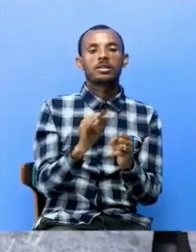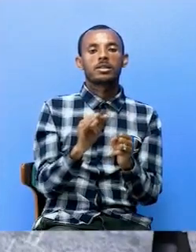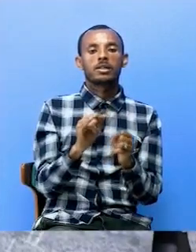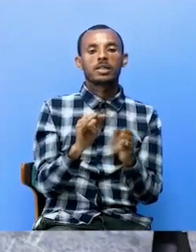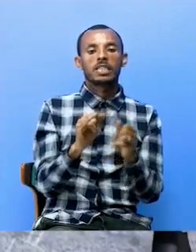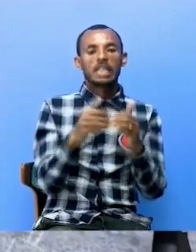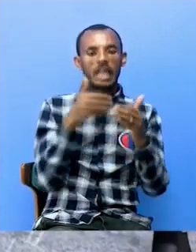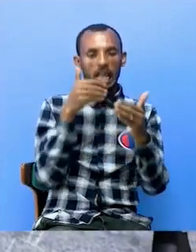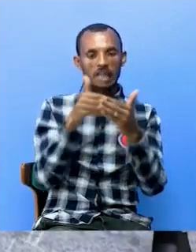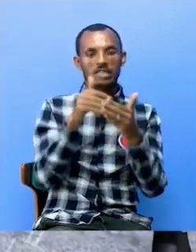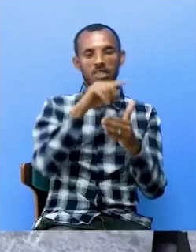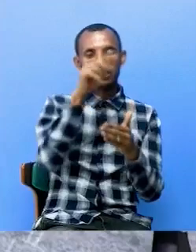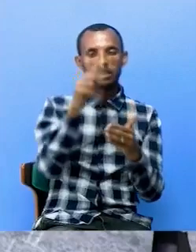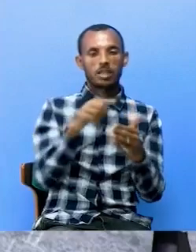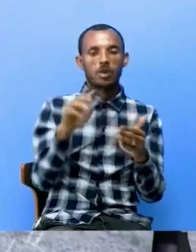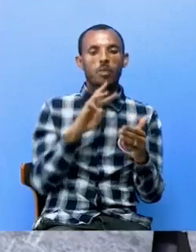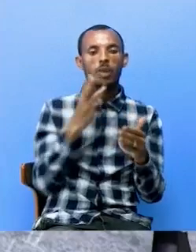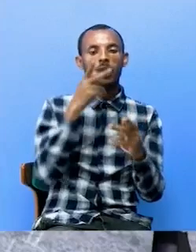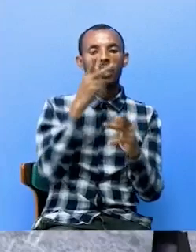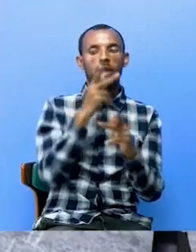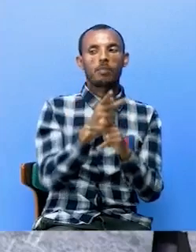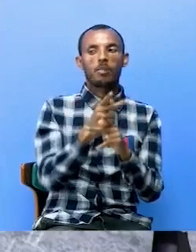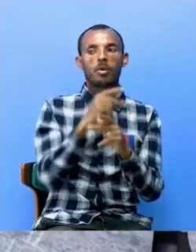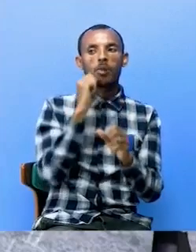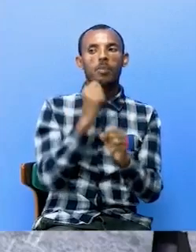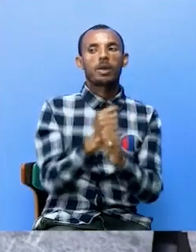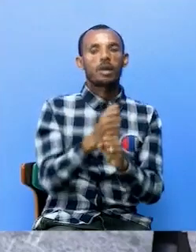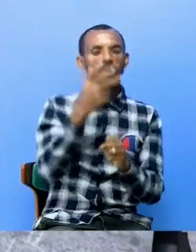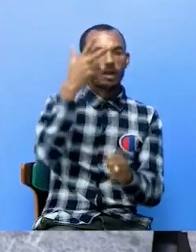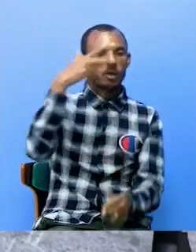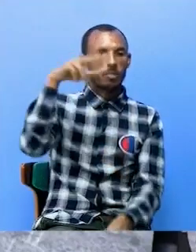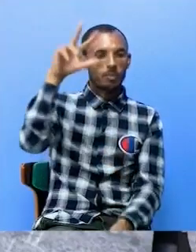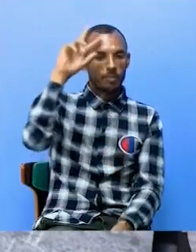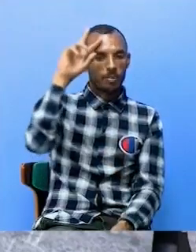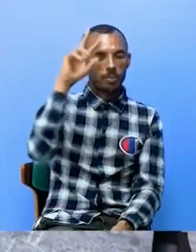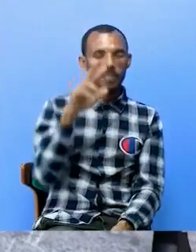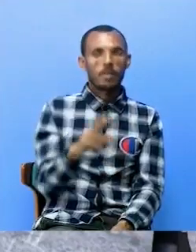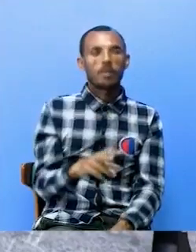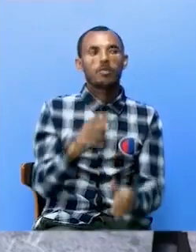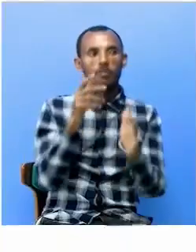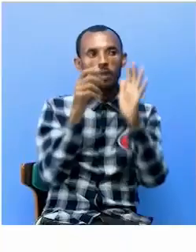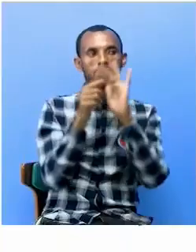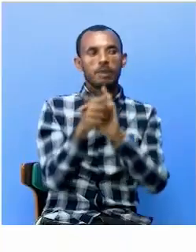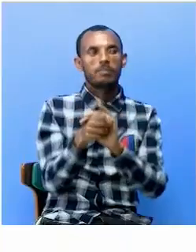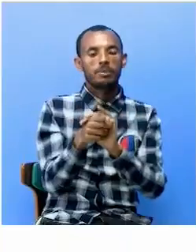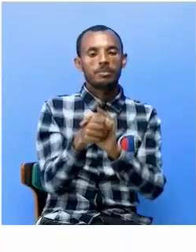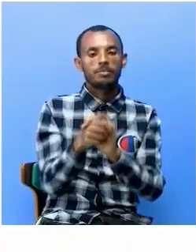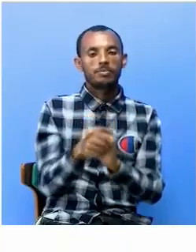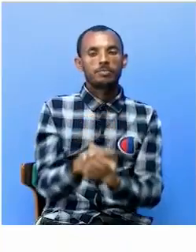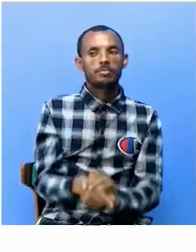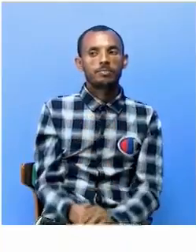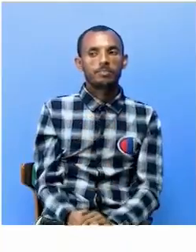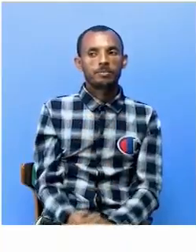integer, then we keep working on cubing, right? For example,